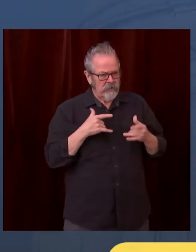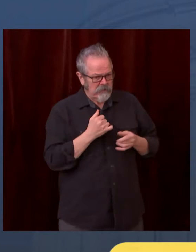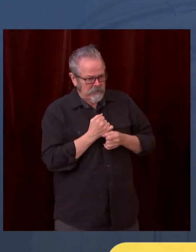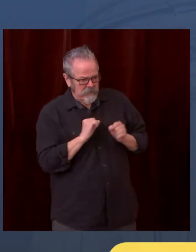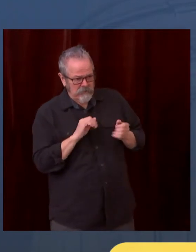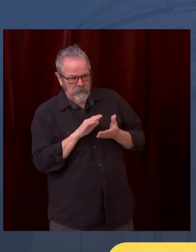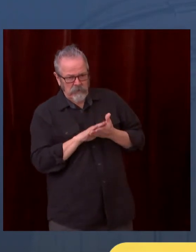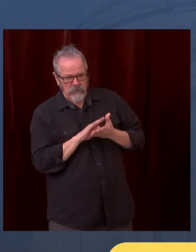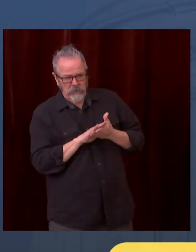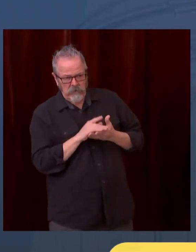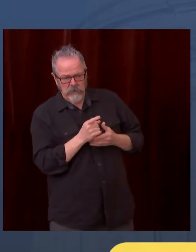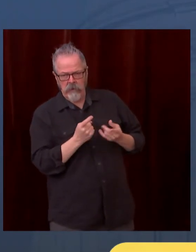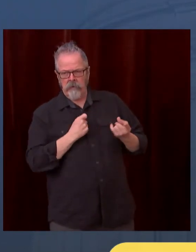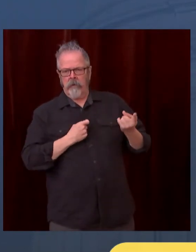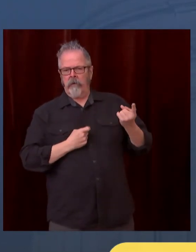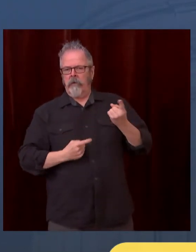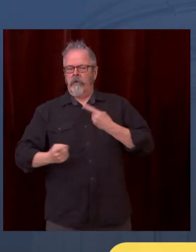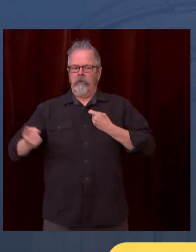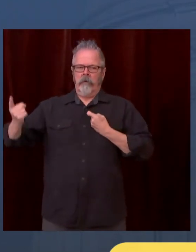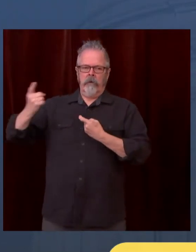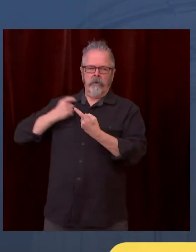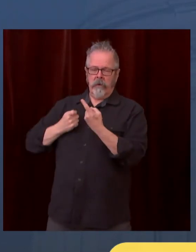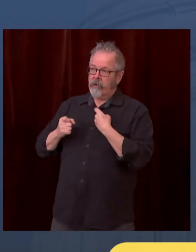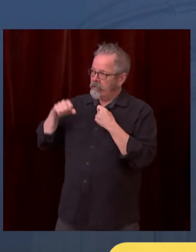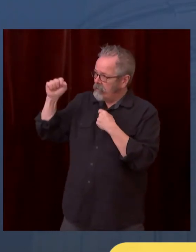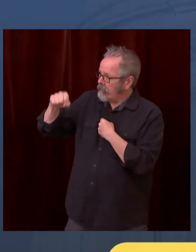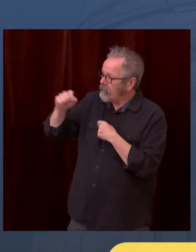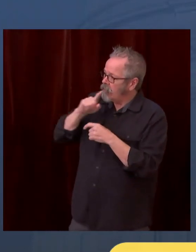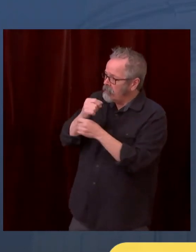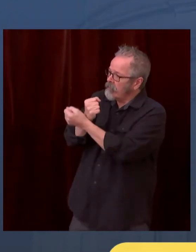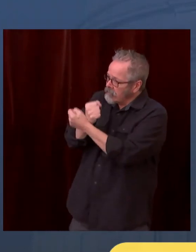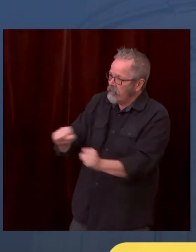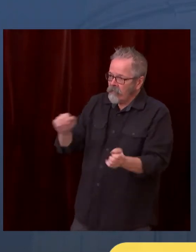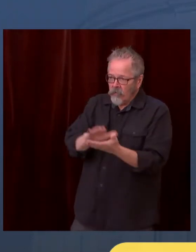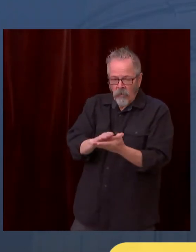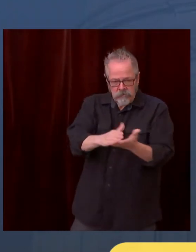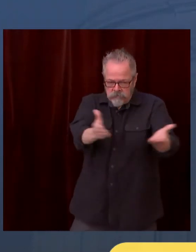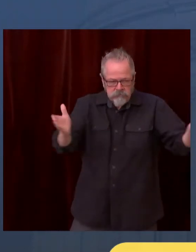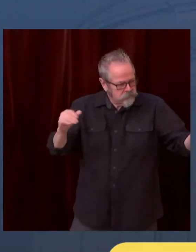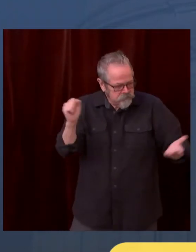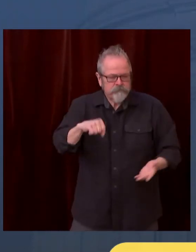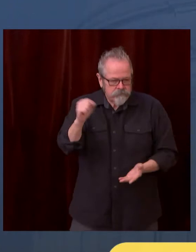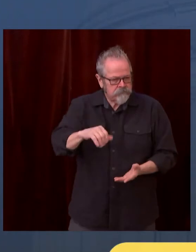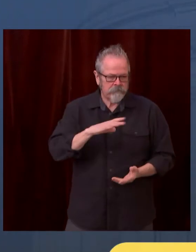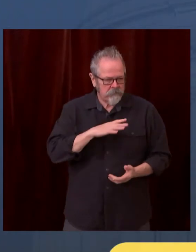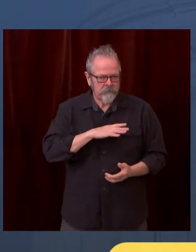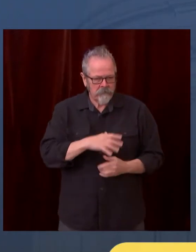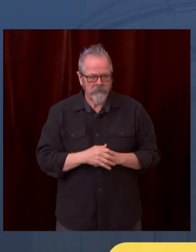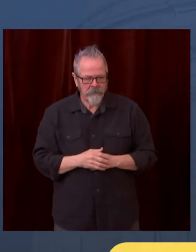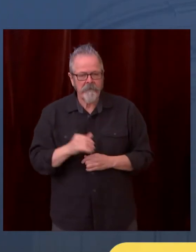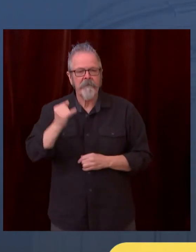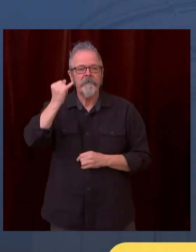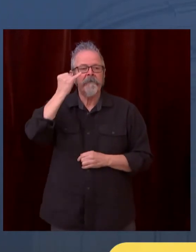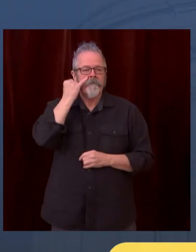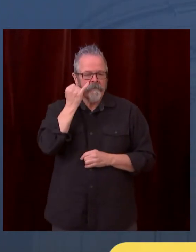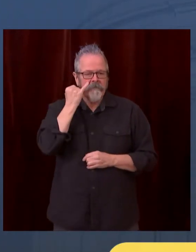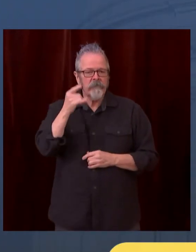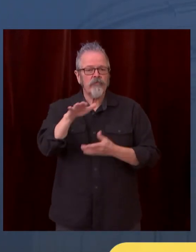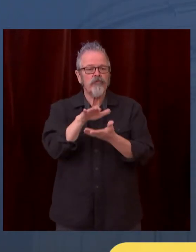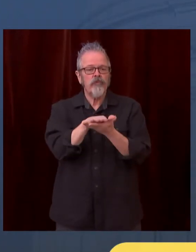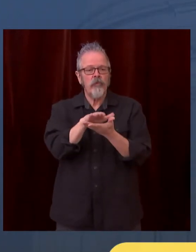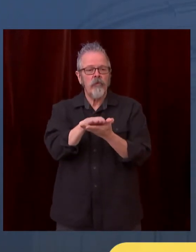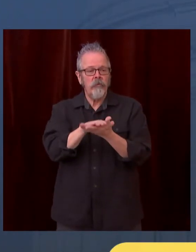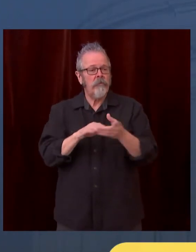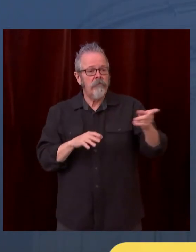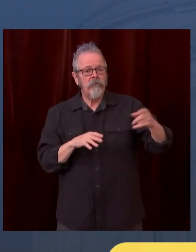is unequivocally yes, if a school embraces these protocols that have been so successful. The reason we know